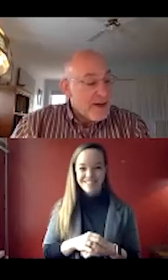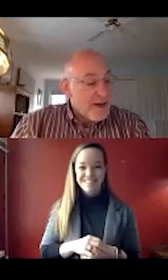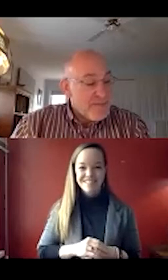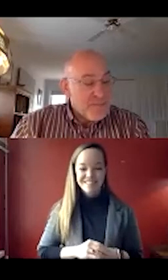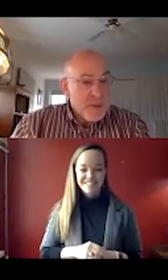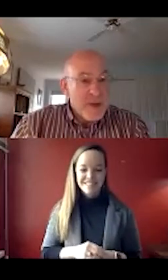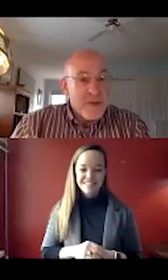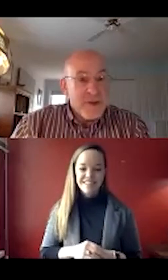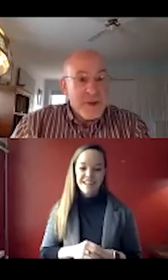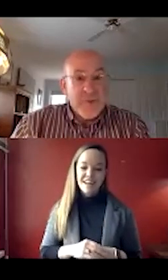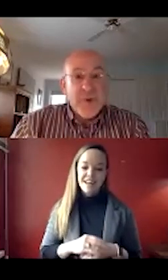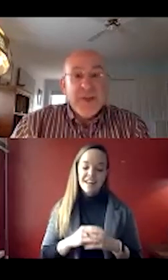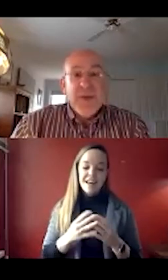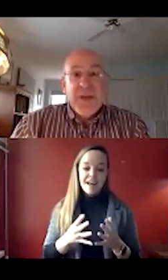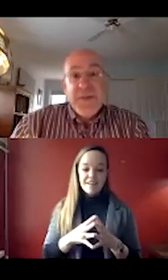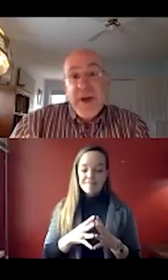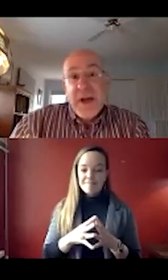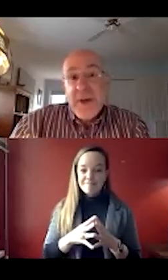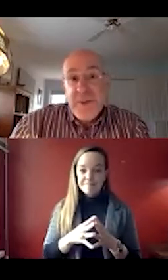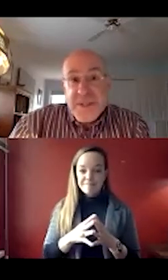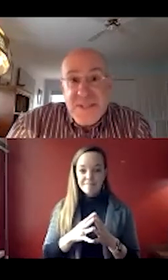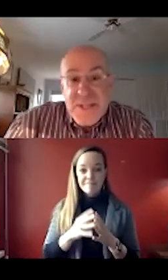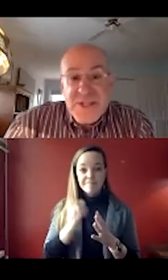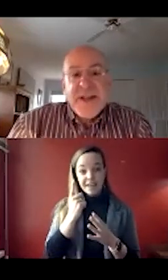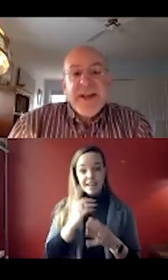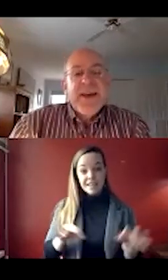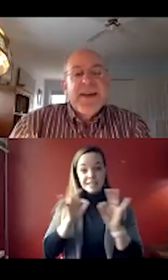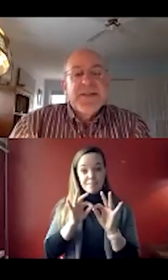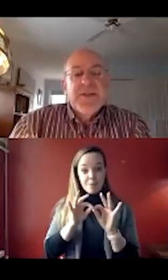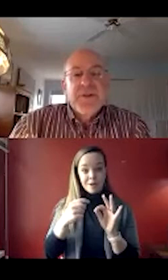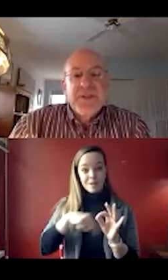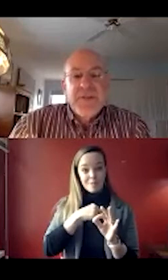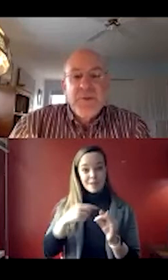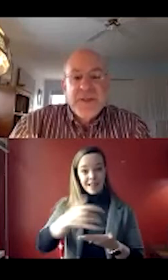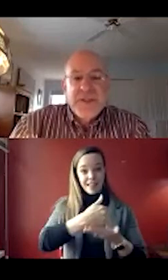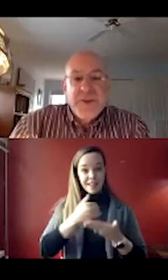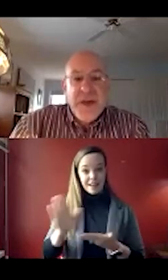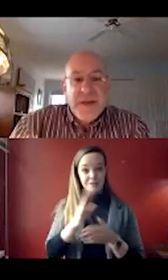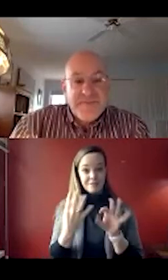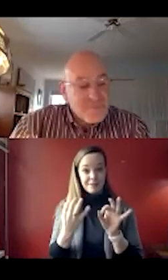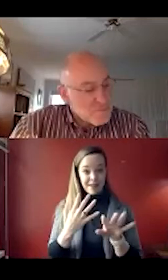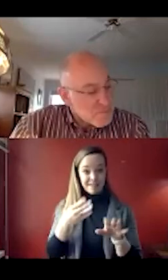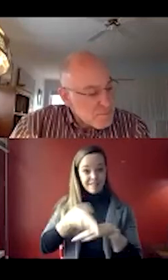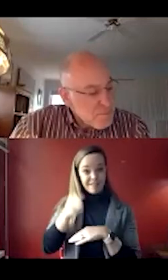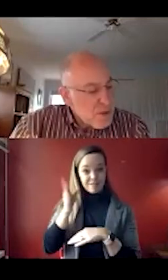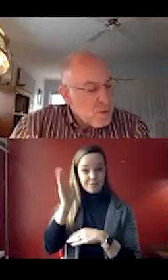Now, it's also important that we get feedback about the presentation, and so there are several ways to do that.